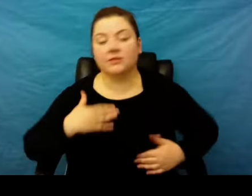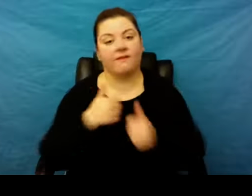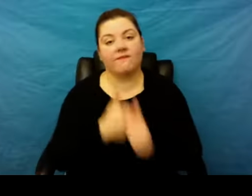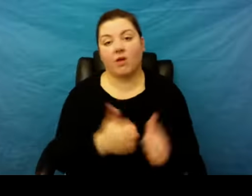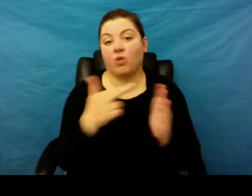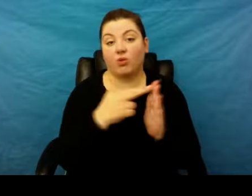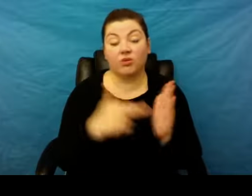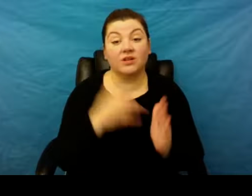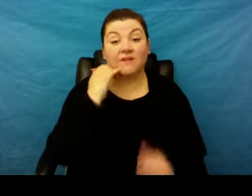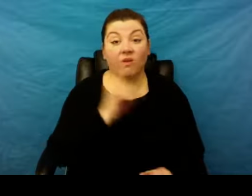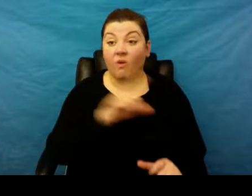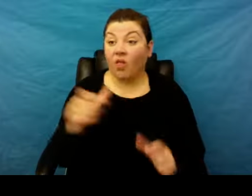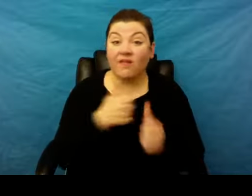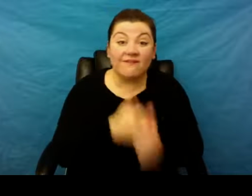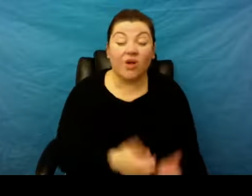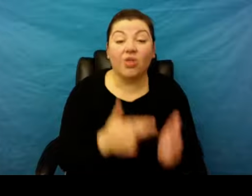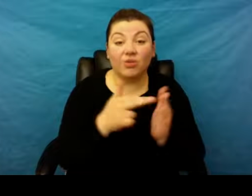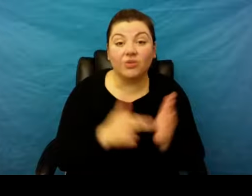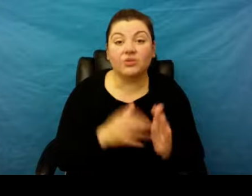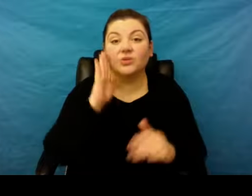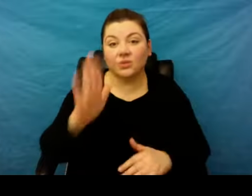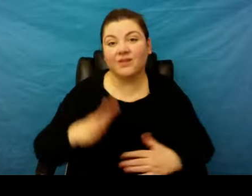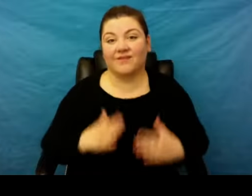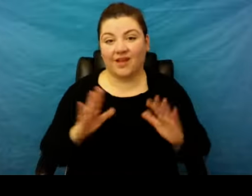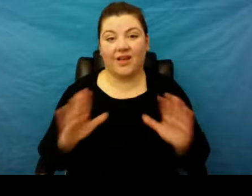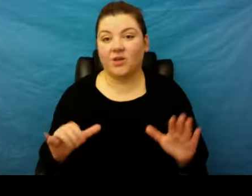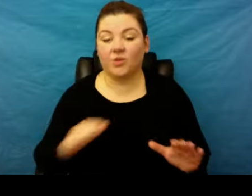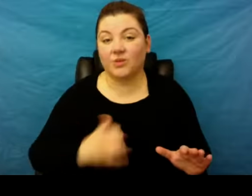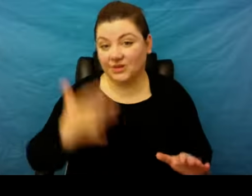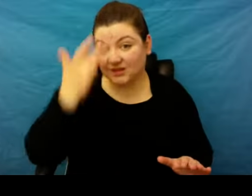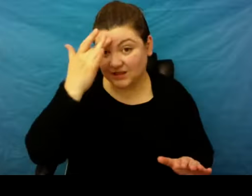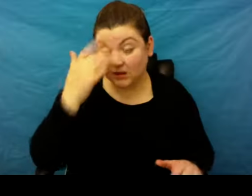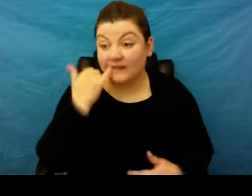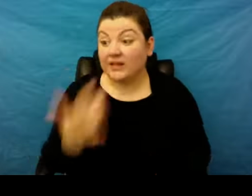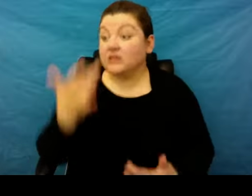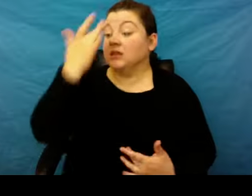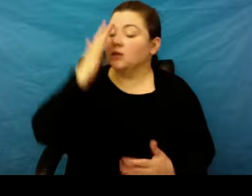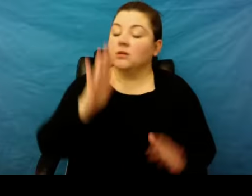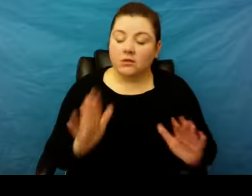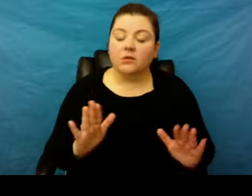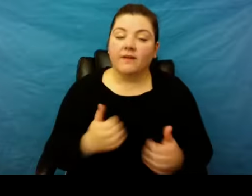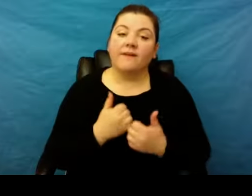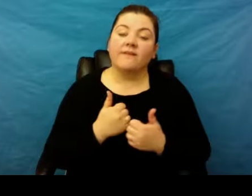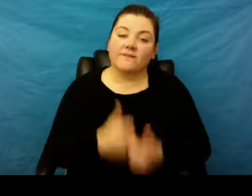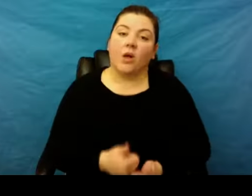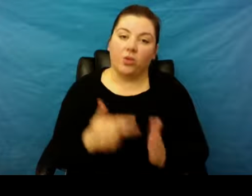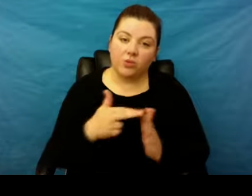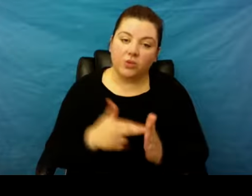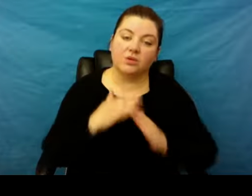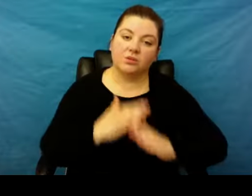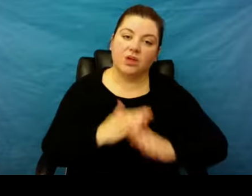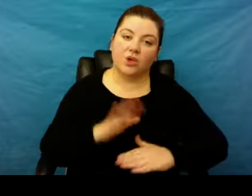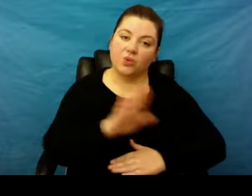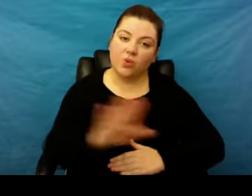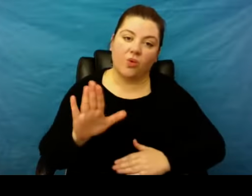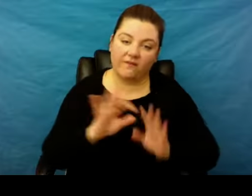to be fine. You're not going to get the disease. If you get the disease, follow the rules. You can protect your family. Most people will be fine.